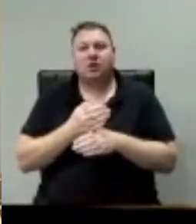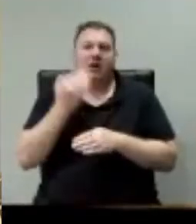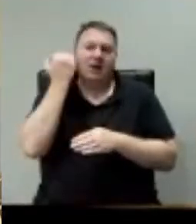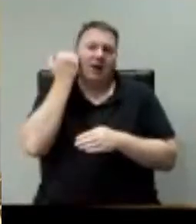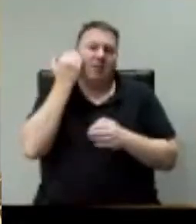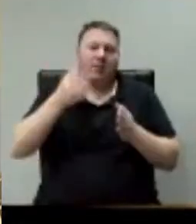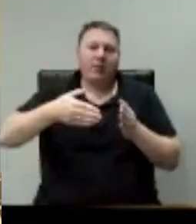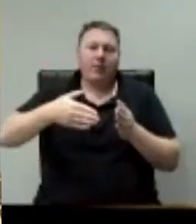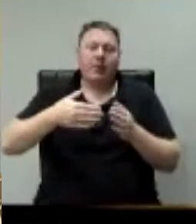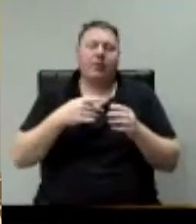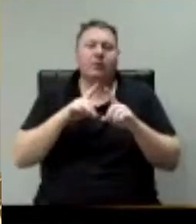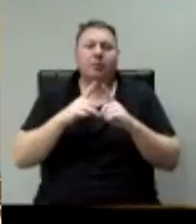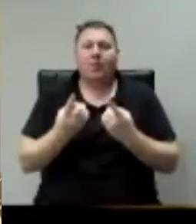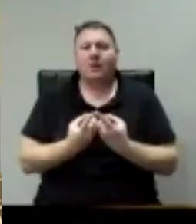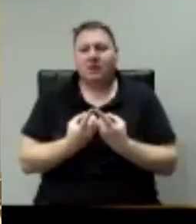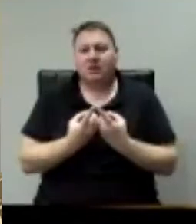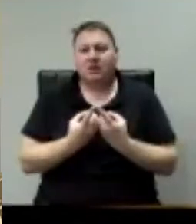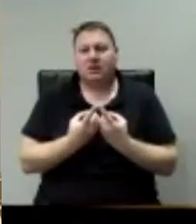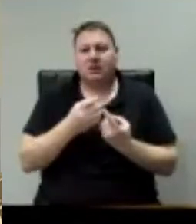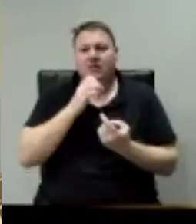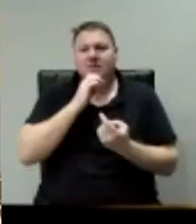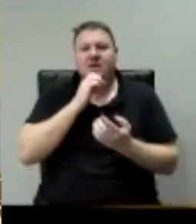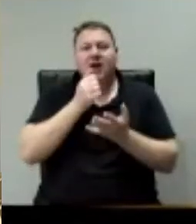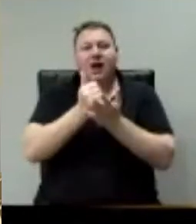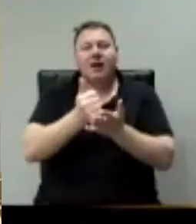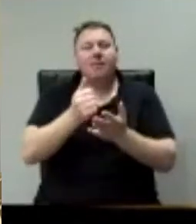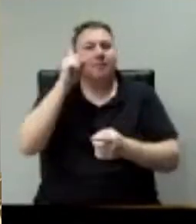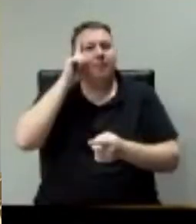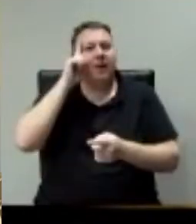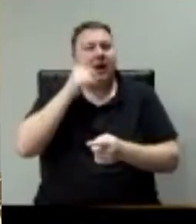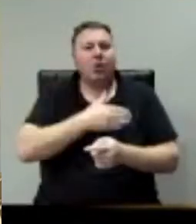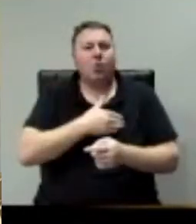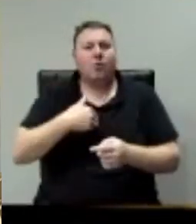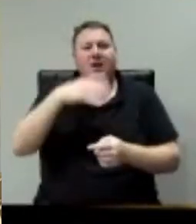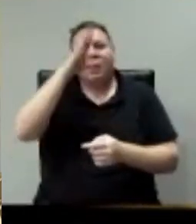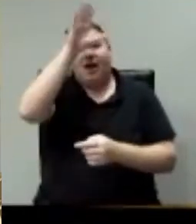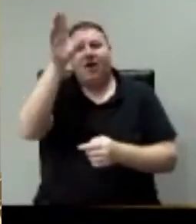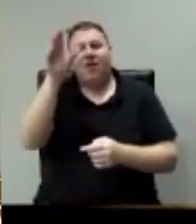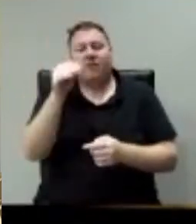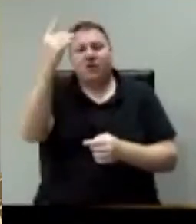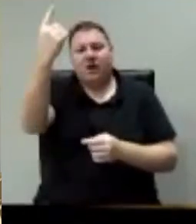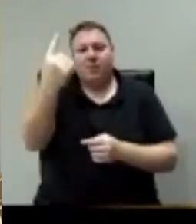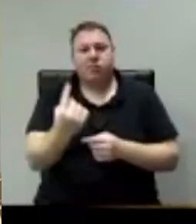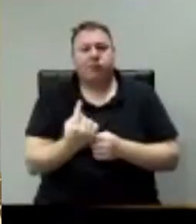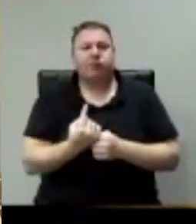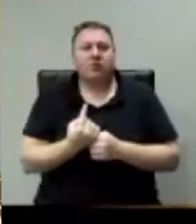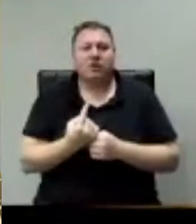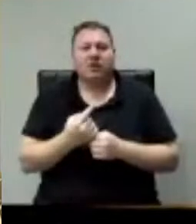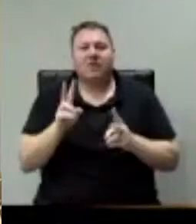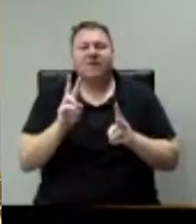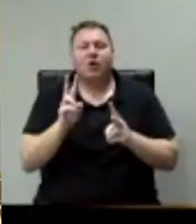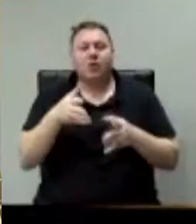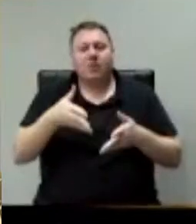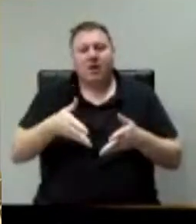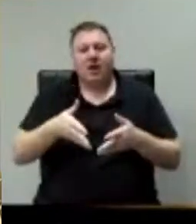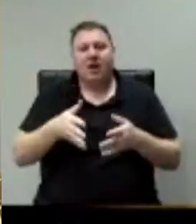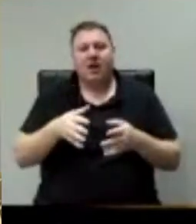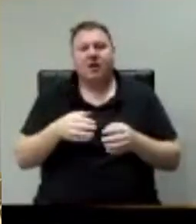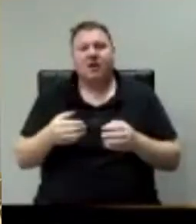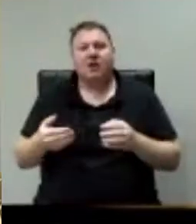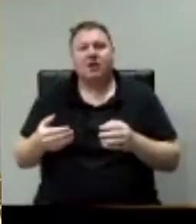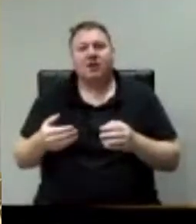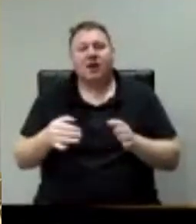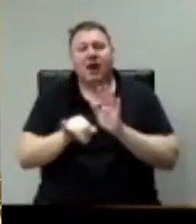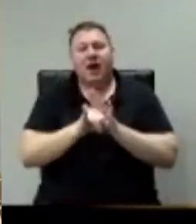helping mainly Black women from across the continent and children who are very vulnerable to gain